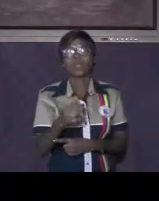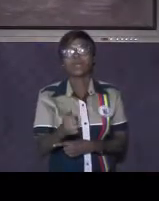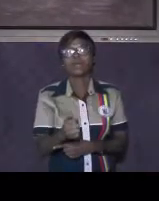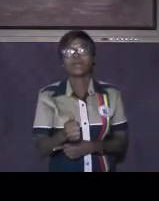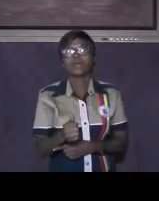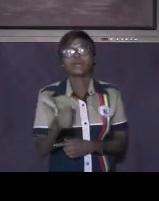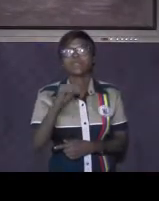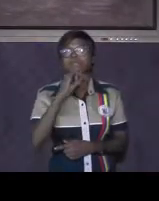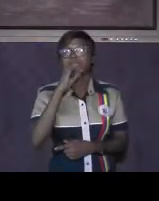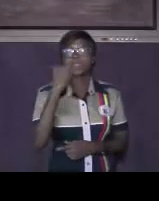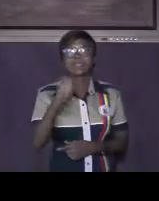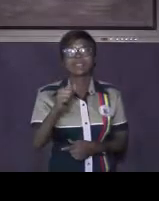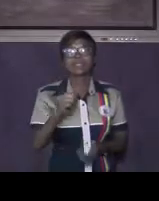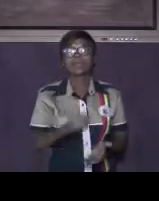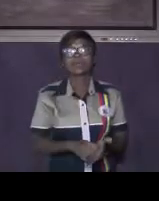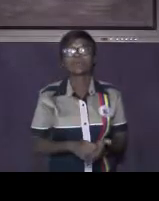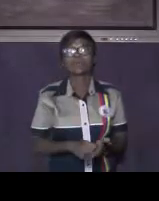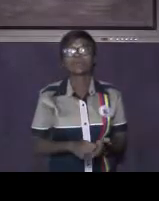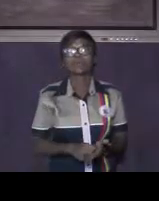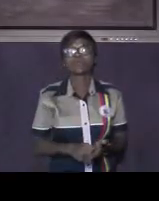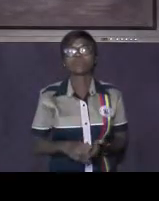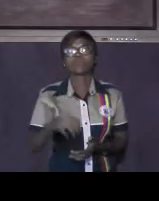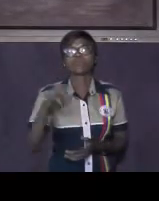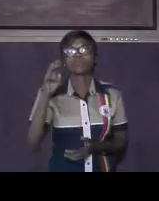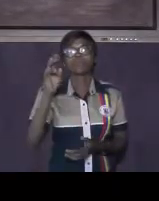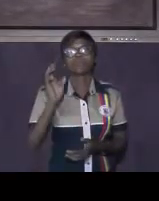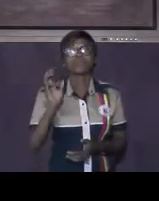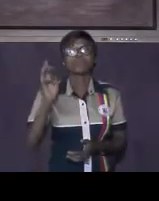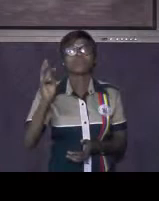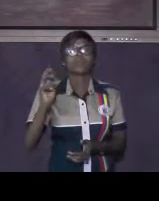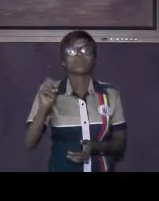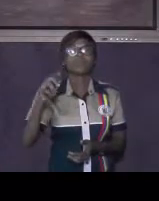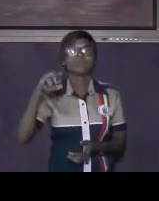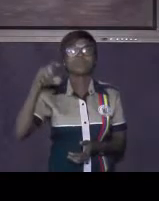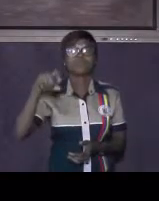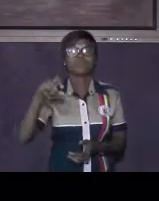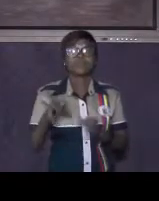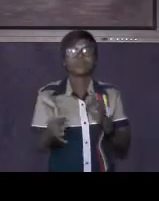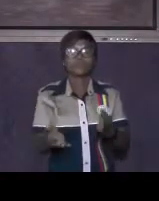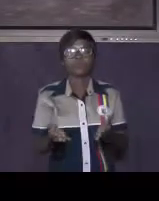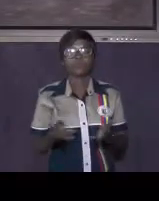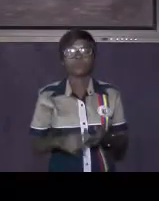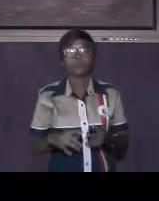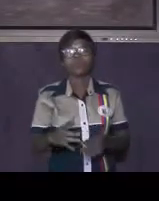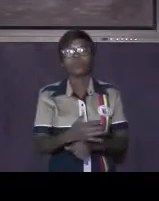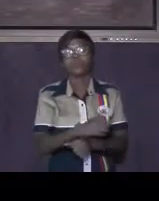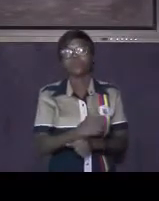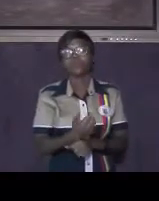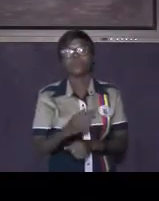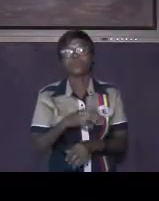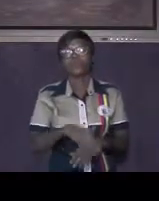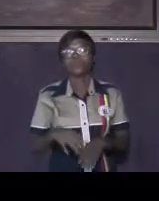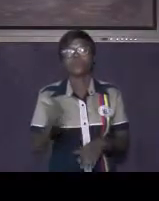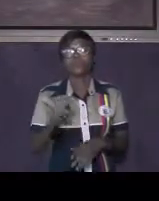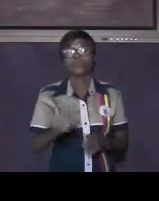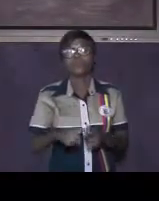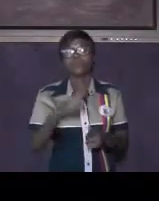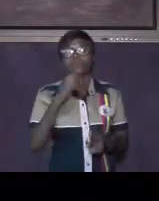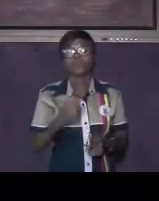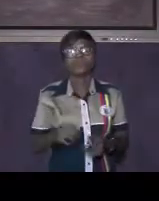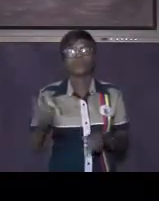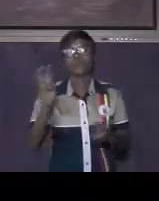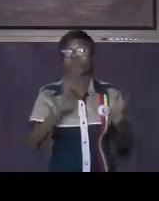1 hectare is 10,000 square meters. We know that. So if we want to get anything, you don't need to worry